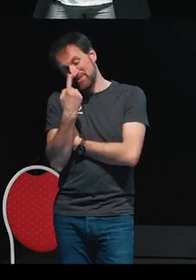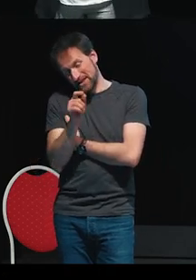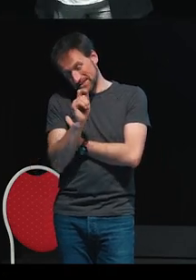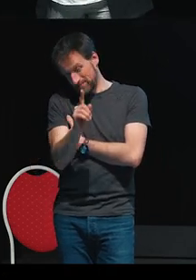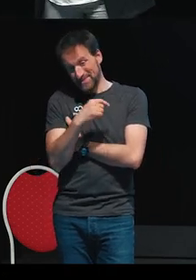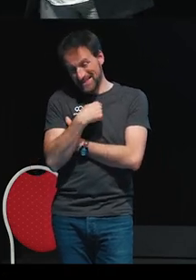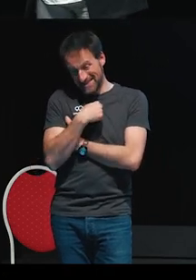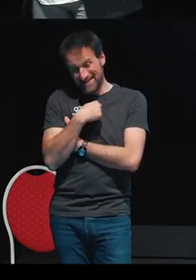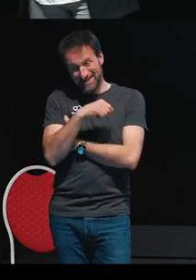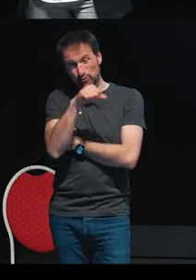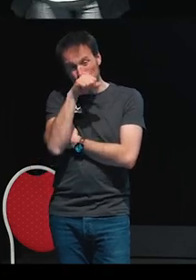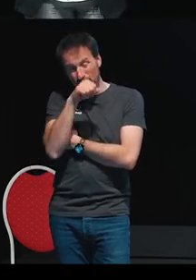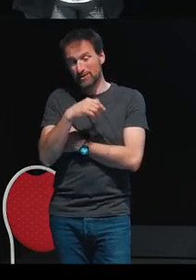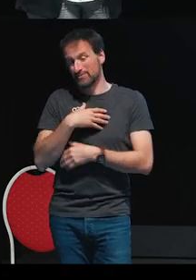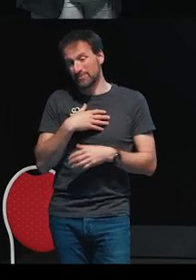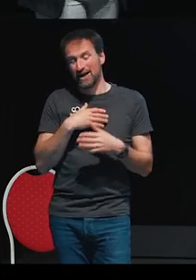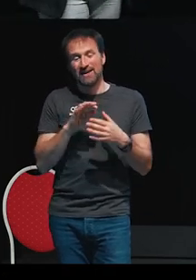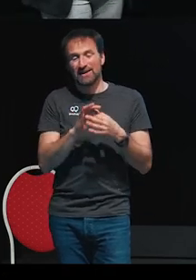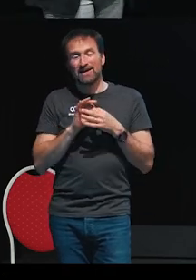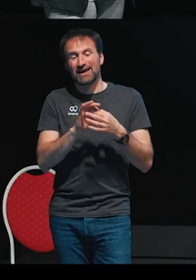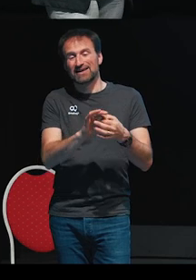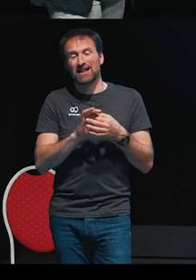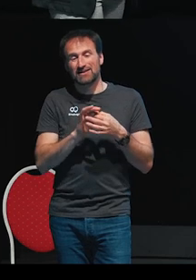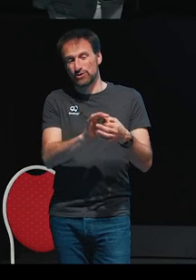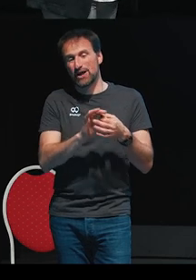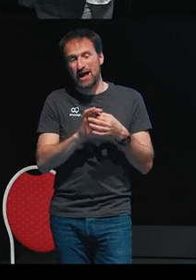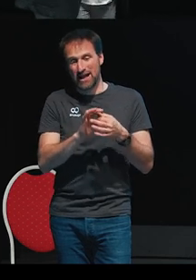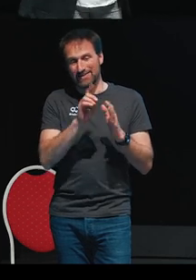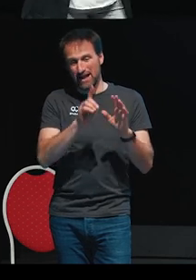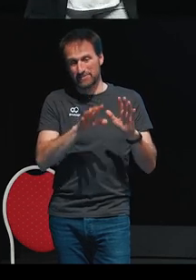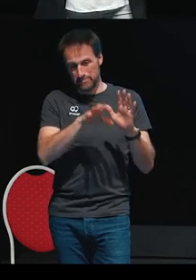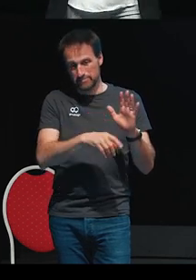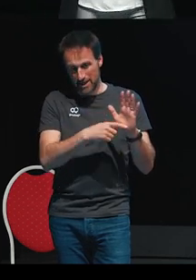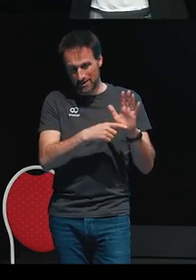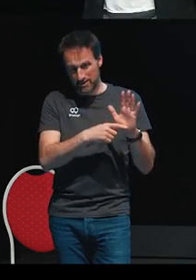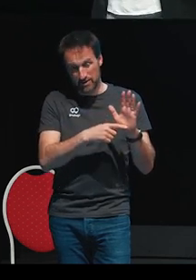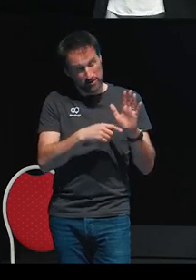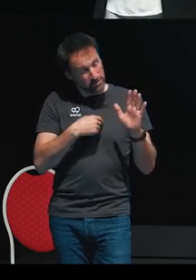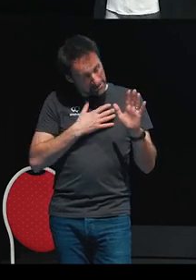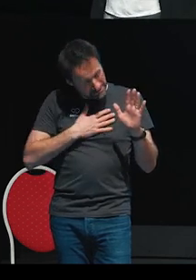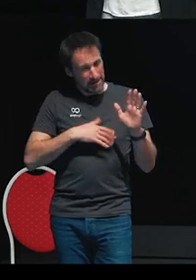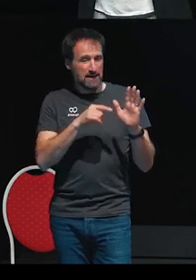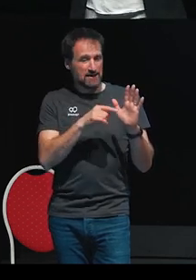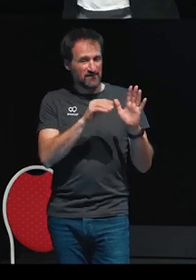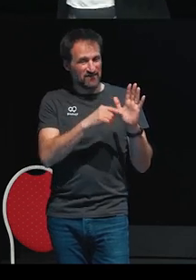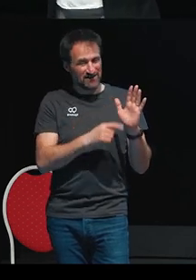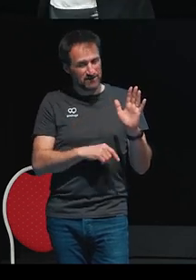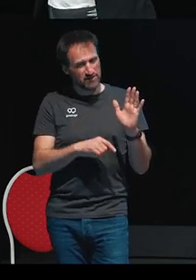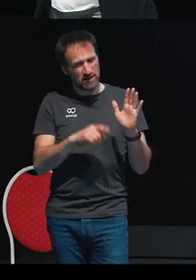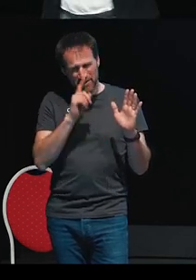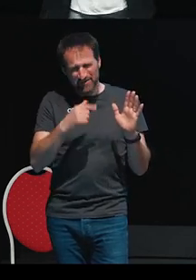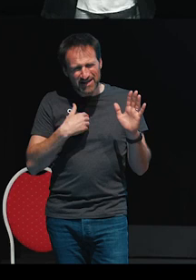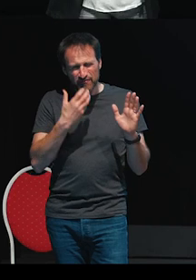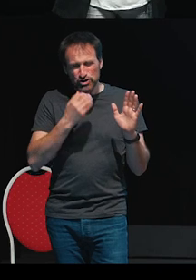love my relational DB. I'm really used to it. And when I'm saying optimizing a query in